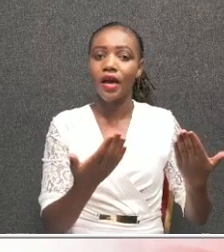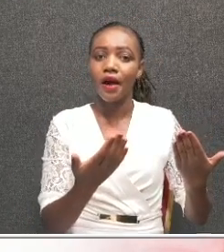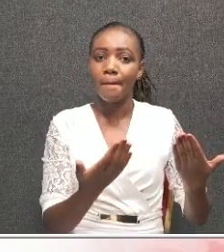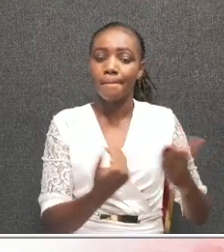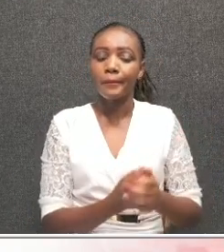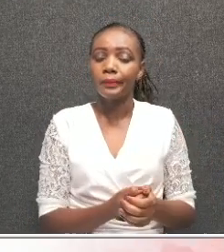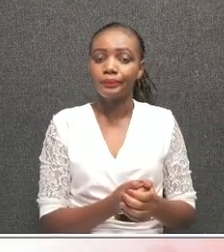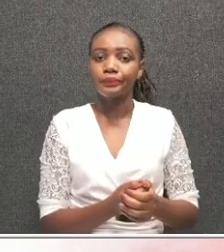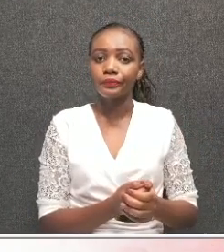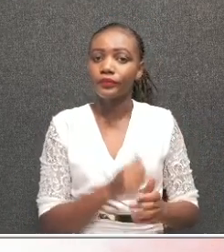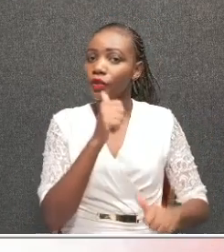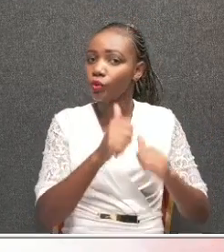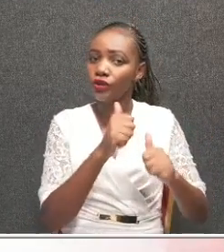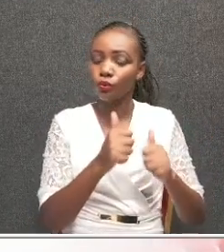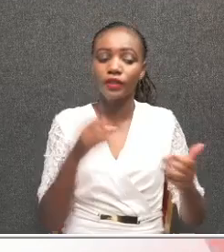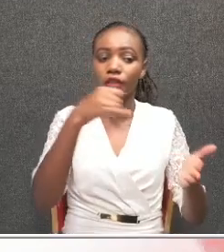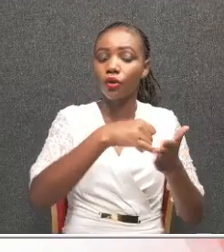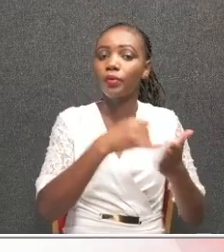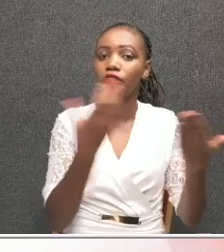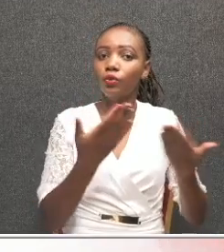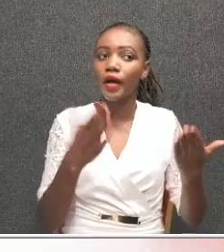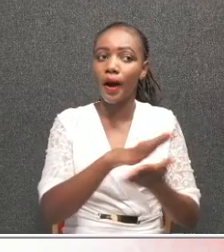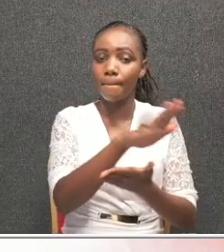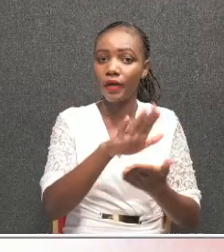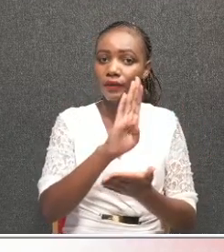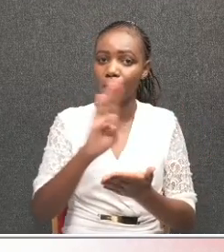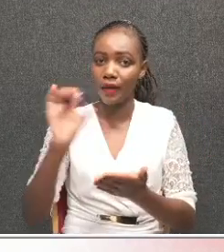International Limited, which was incorporated in the BVI according to the ICIJ.